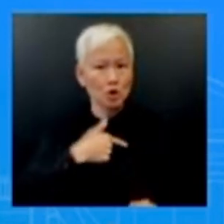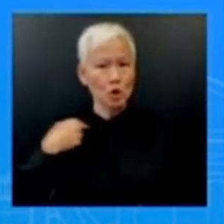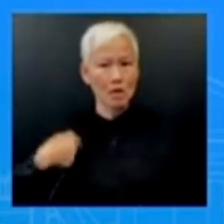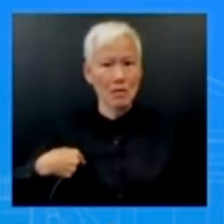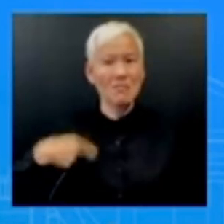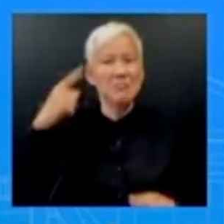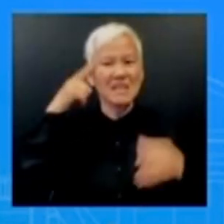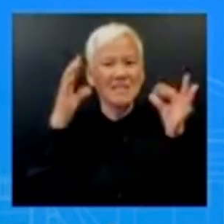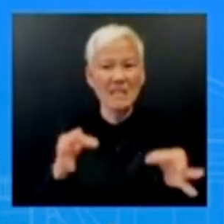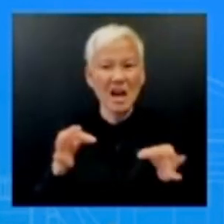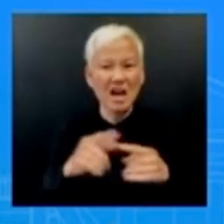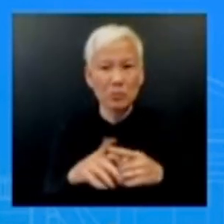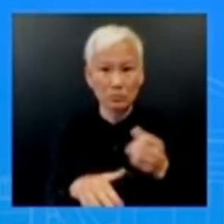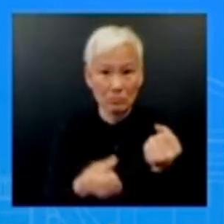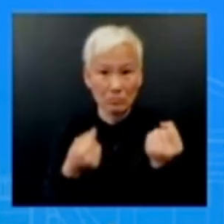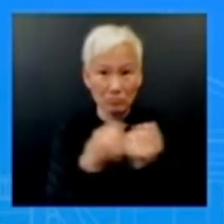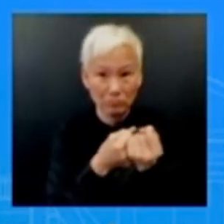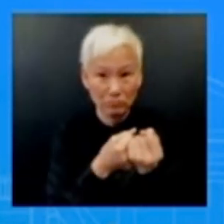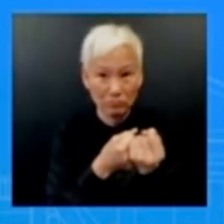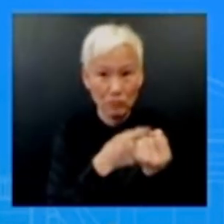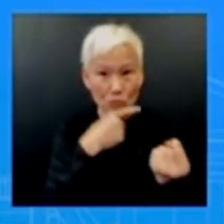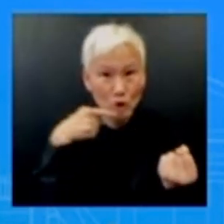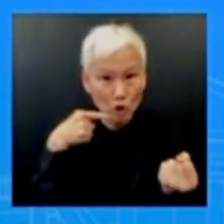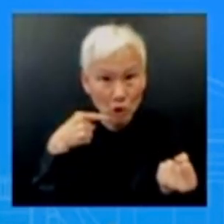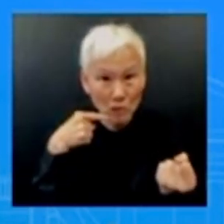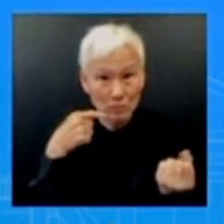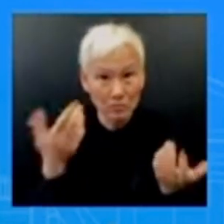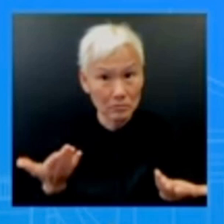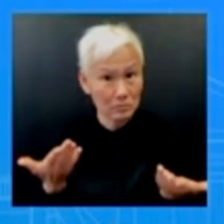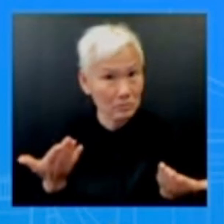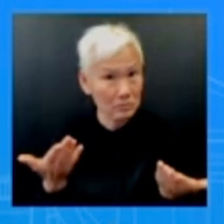decide to aid Russia? All right. So on the communications,